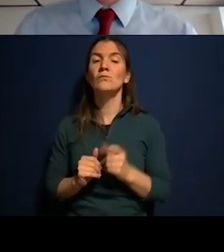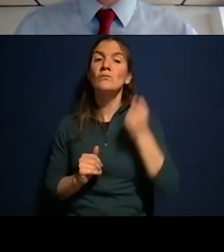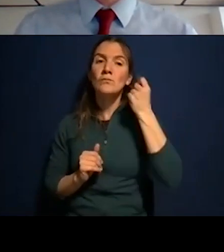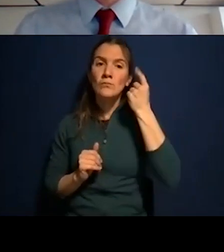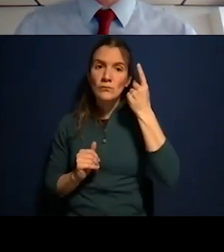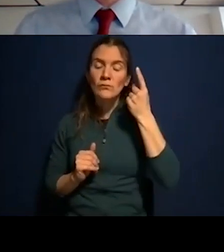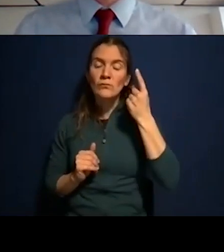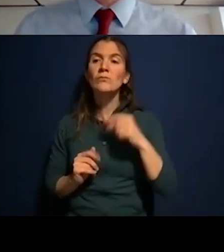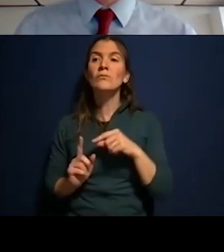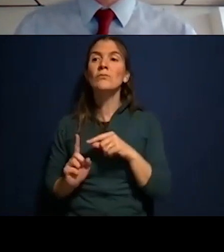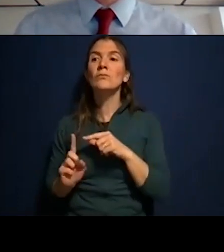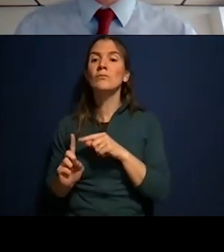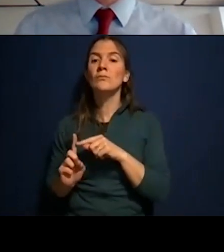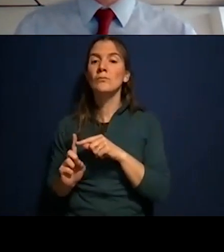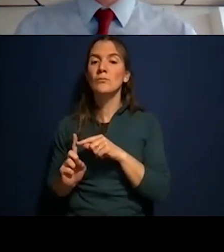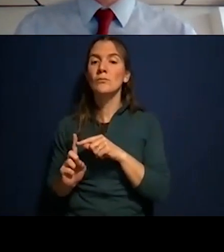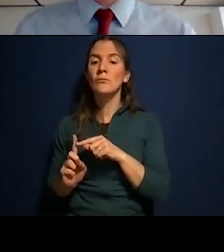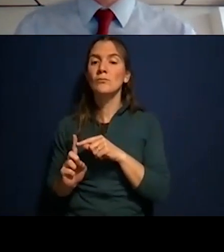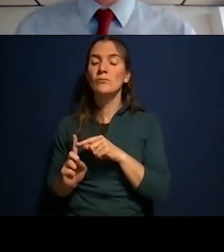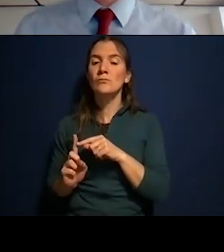isn't